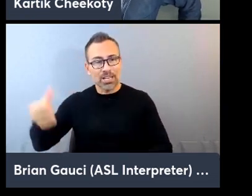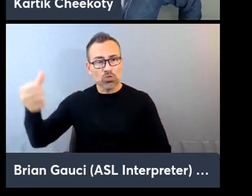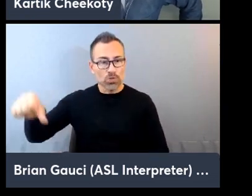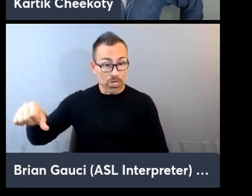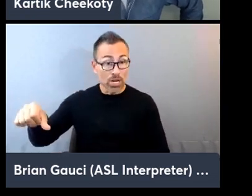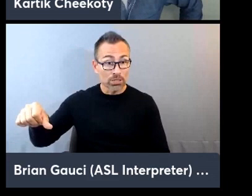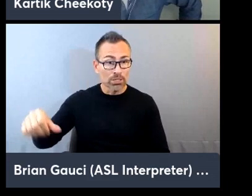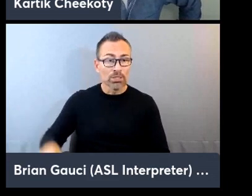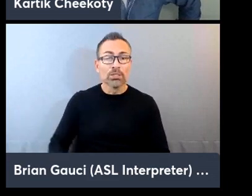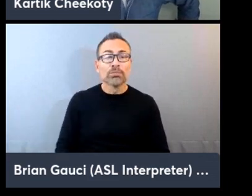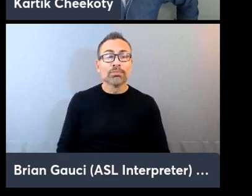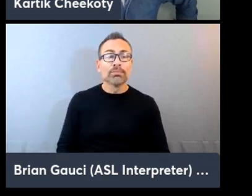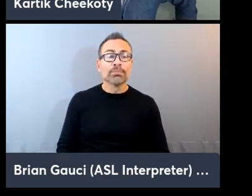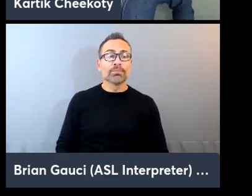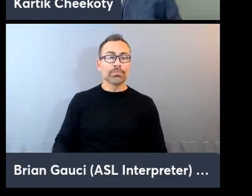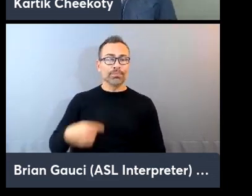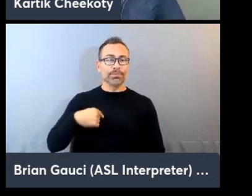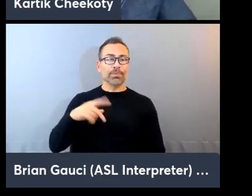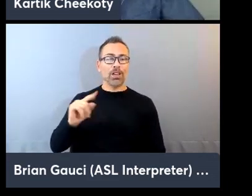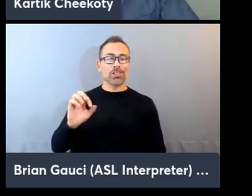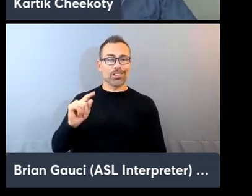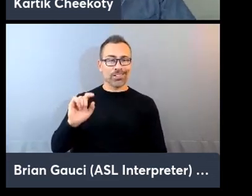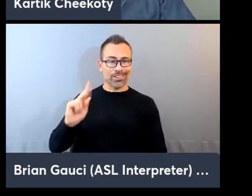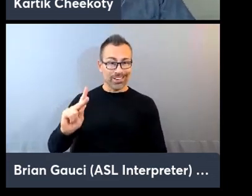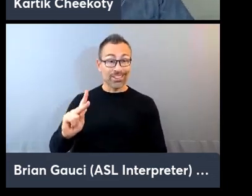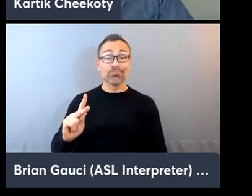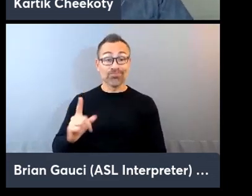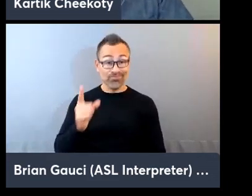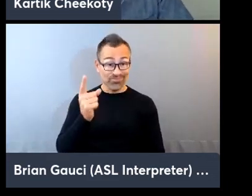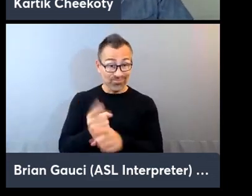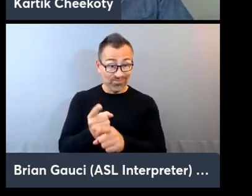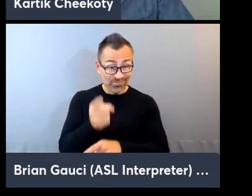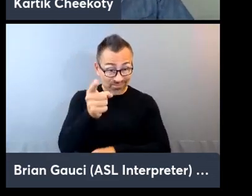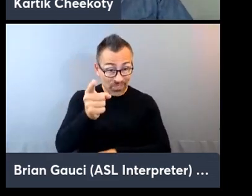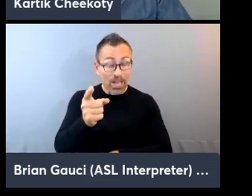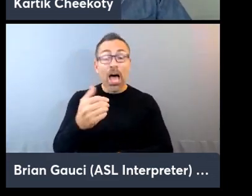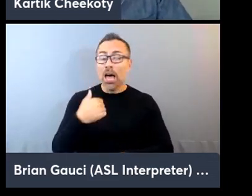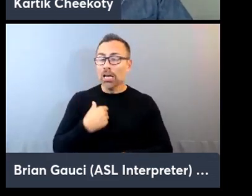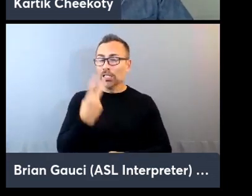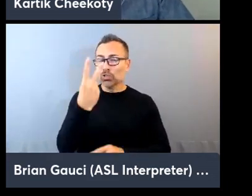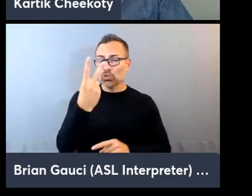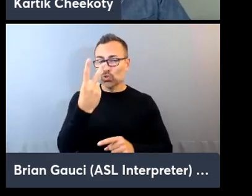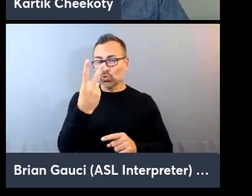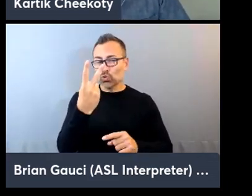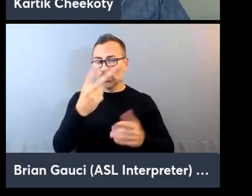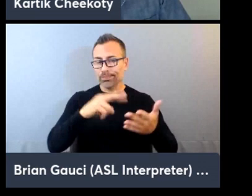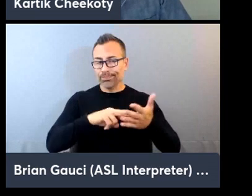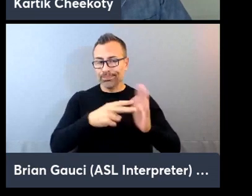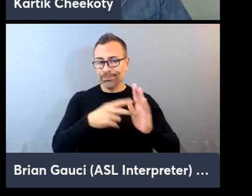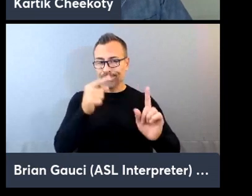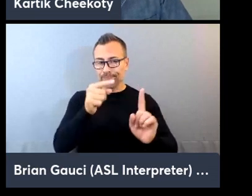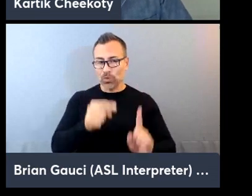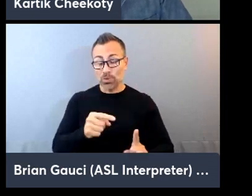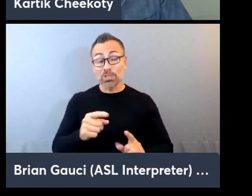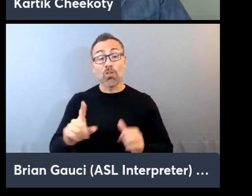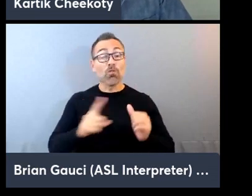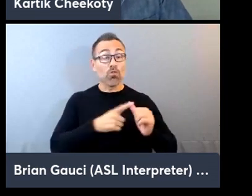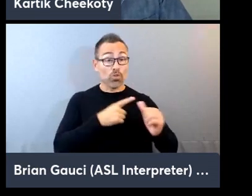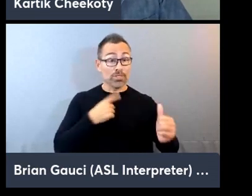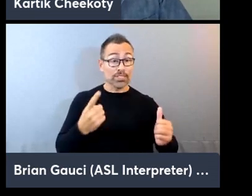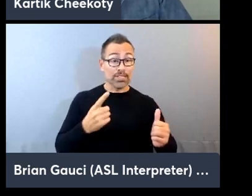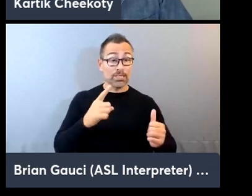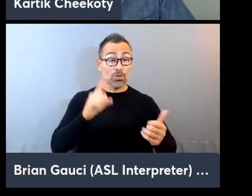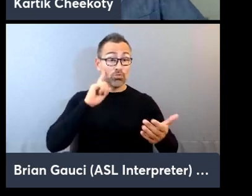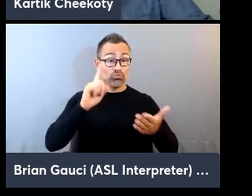Absolutely, and I think it solves two purposes. The one that you just articulated, so it's an audit trail of when you've taken